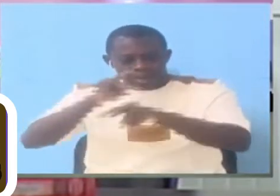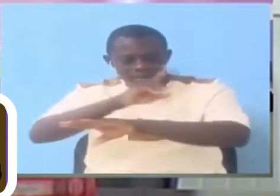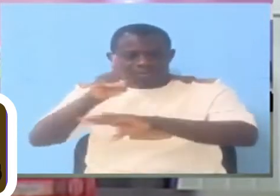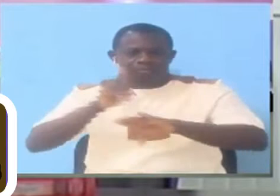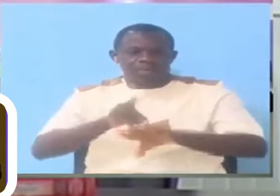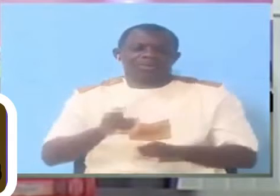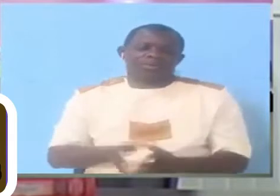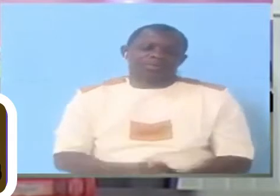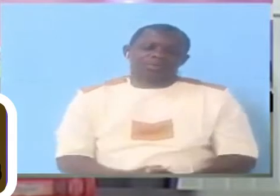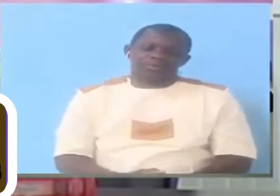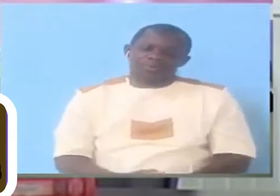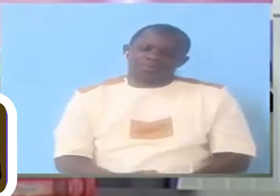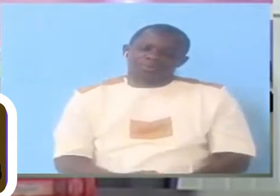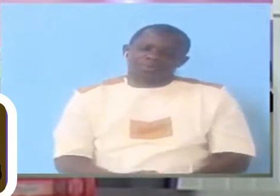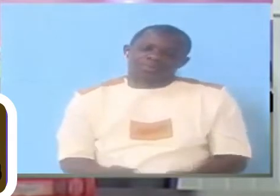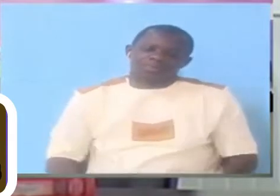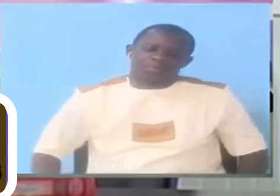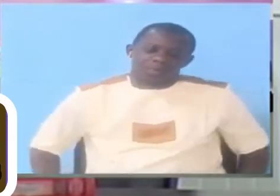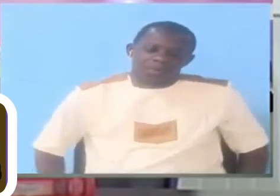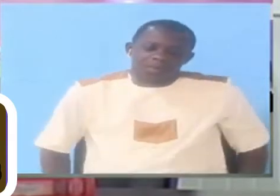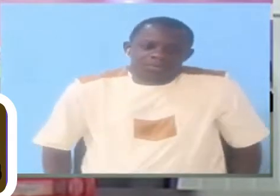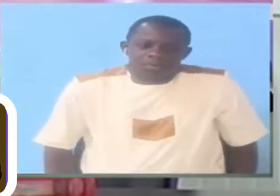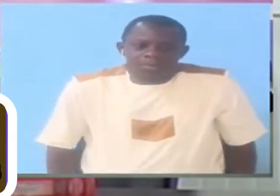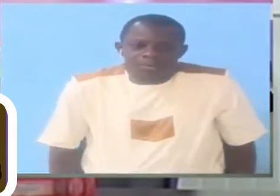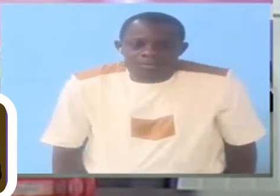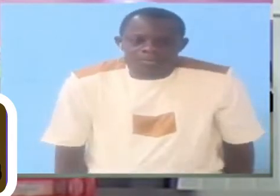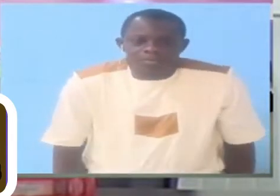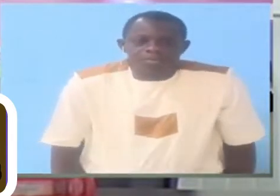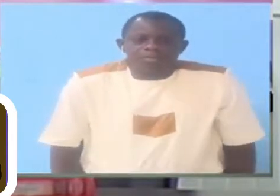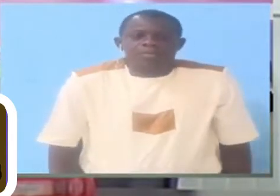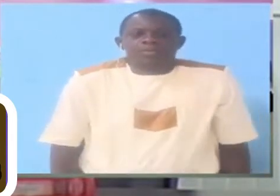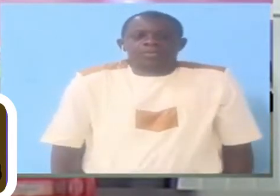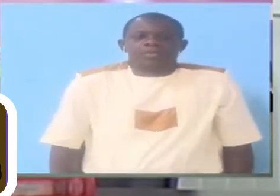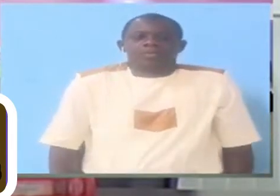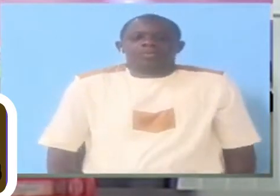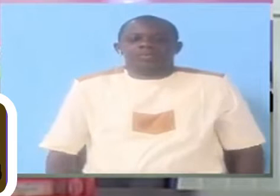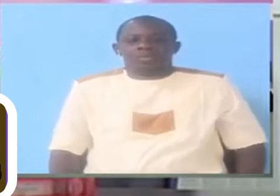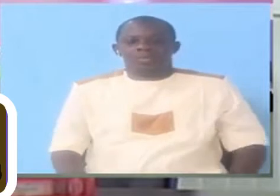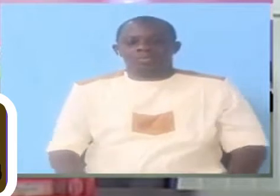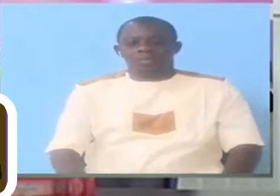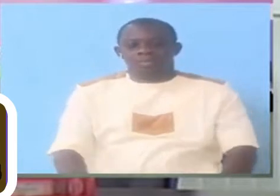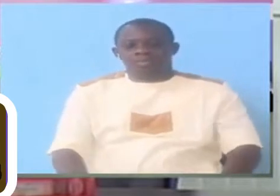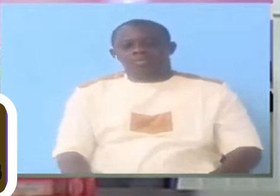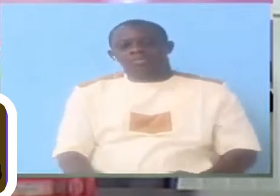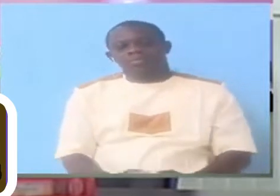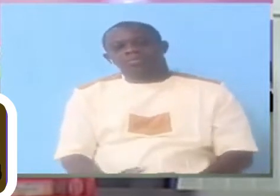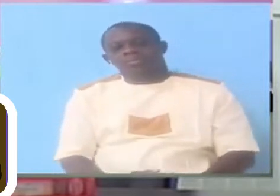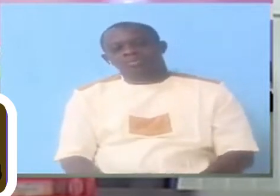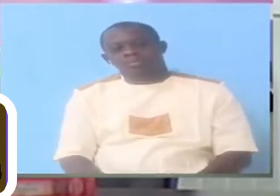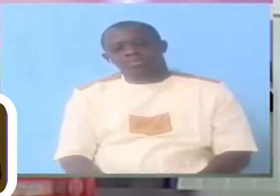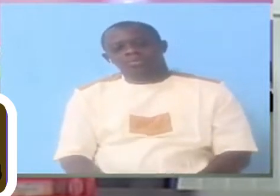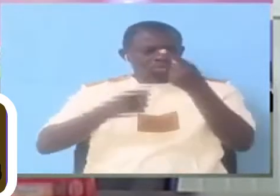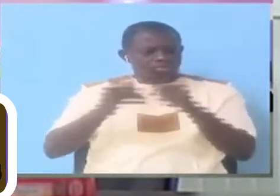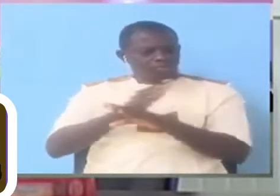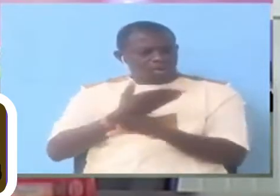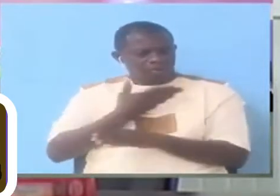ci makani manduwari pour tassé wa ki DJ bu GPTC ak boss pour jël ay nit ñoo xamne ñu ngi joggé ko bori